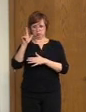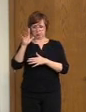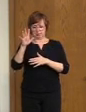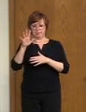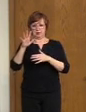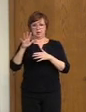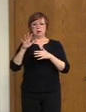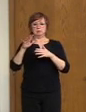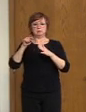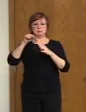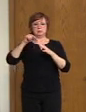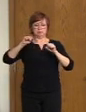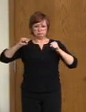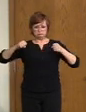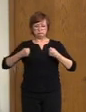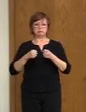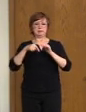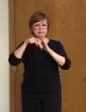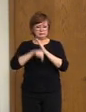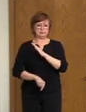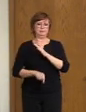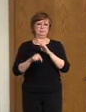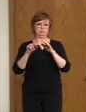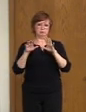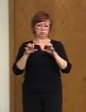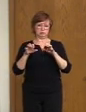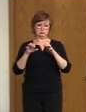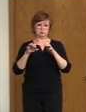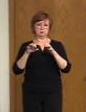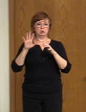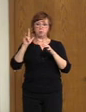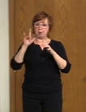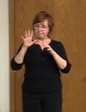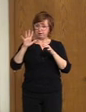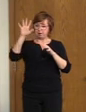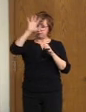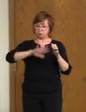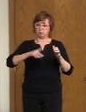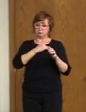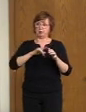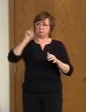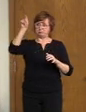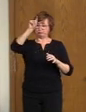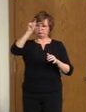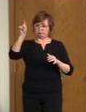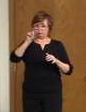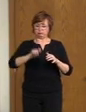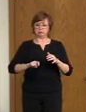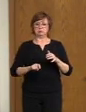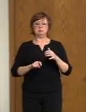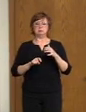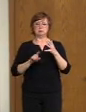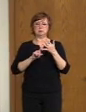across the province, and some additional freezers have also been purchased for the Moderna vaccine. So these are